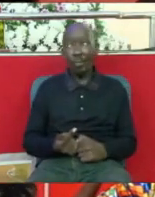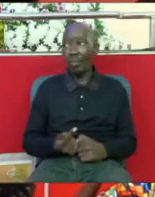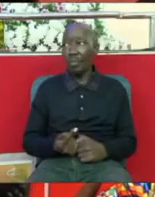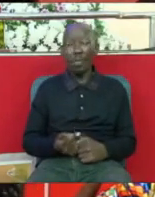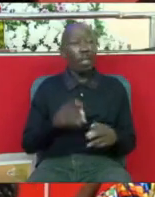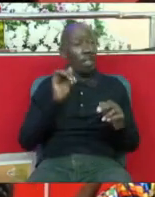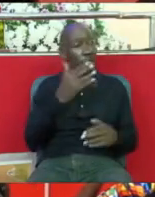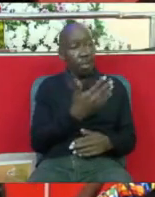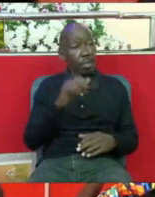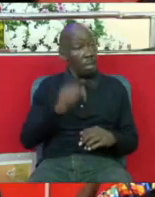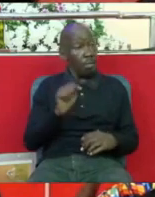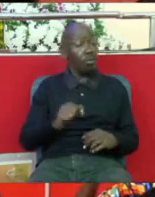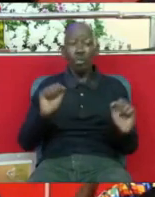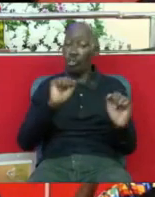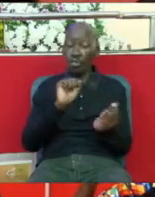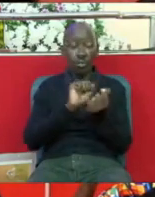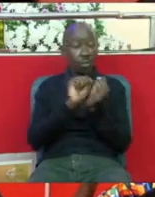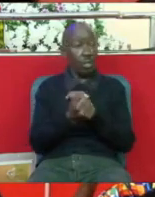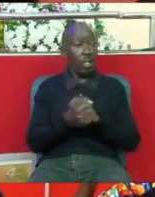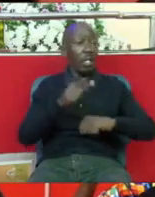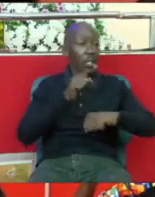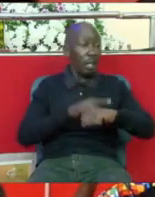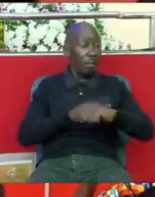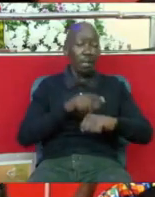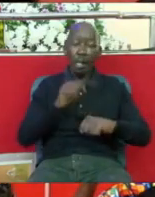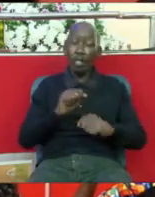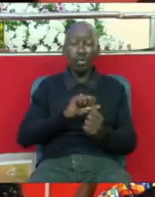Things can change. Moments can come in your life